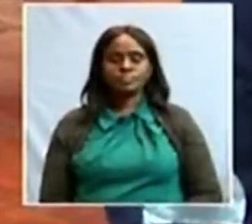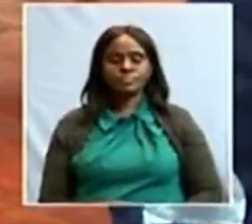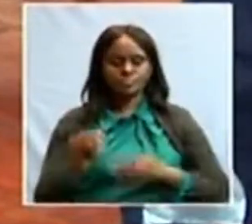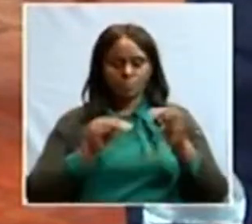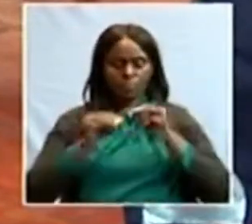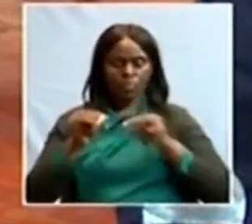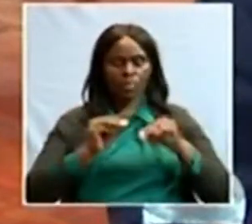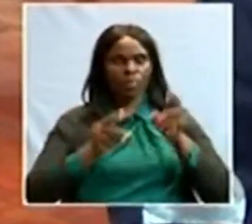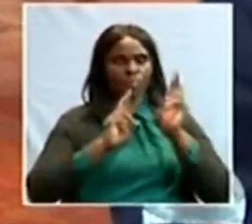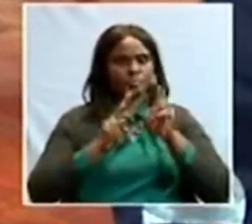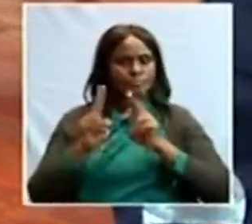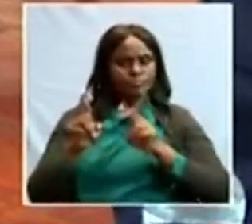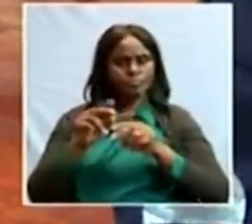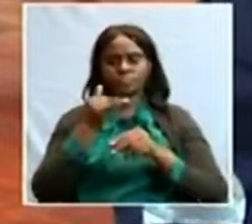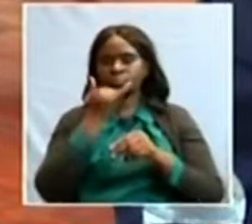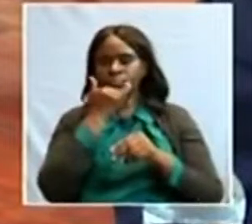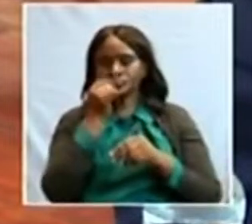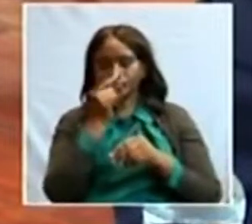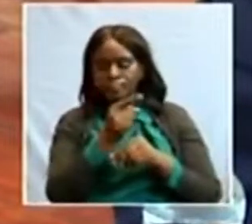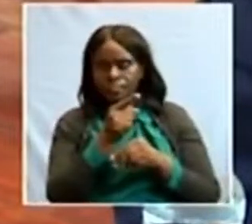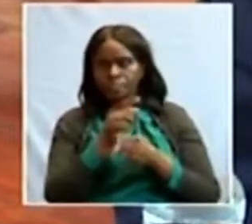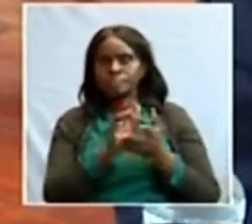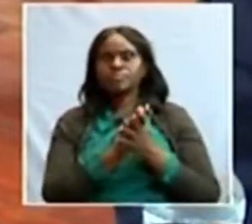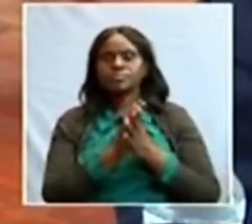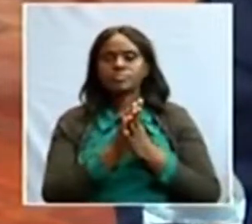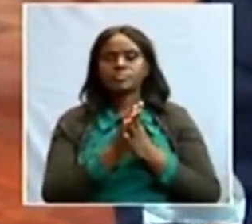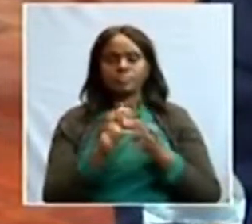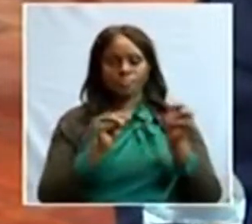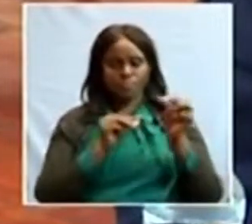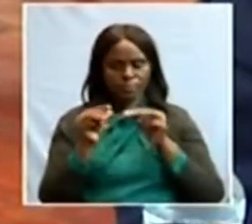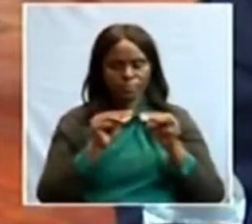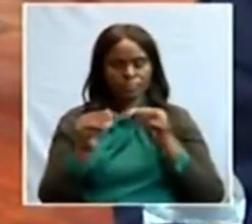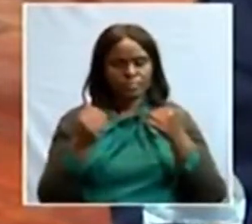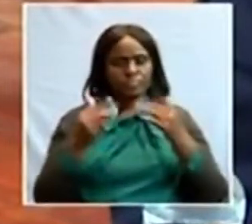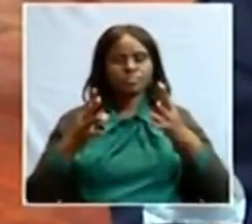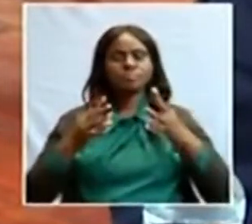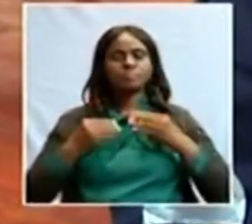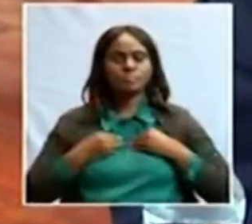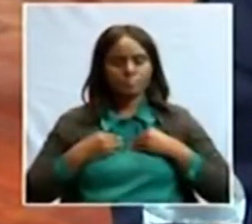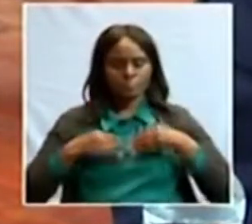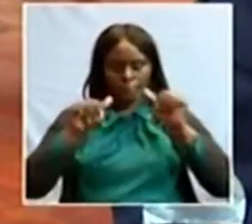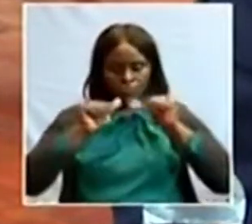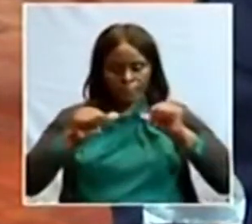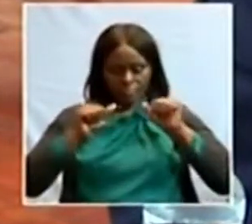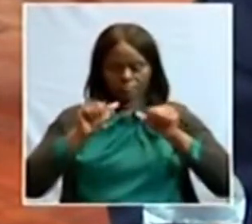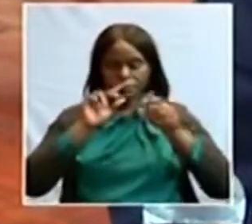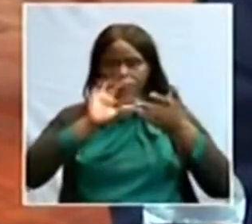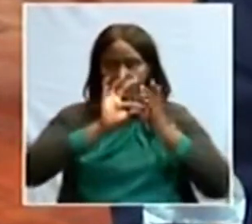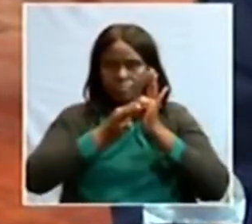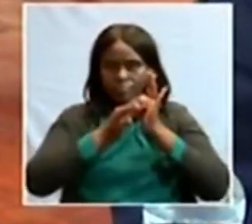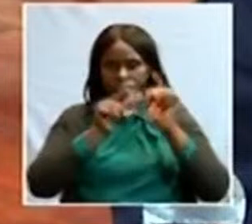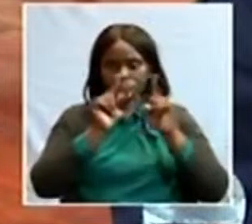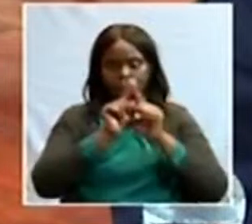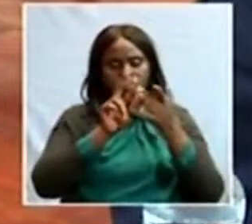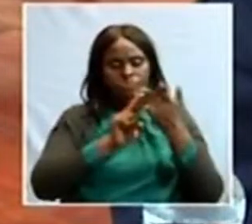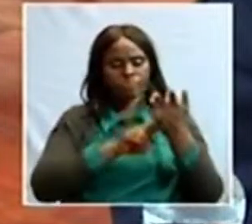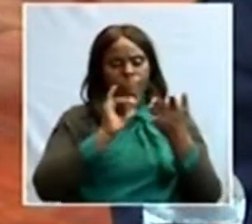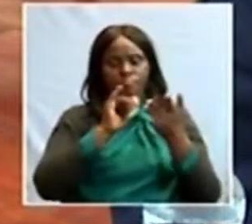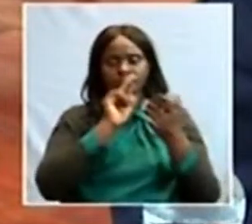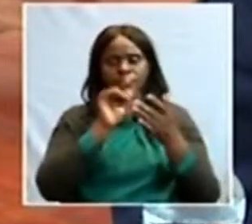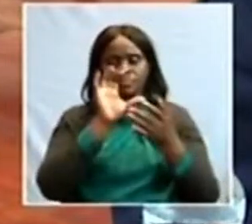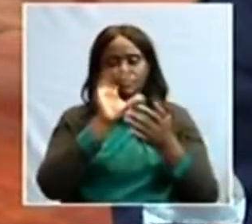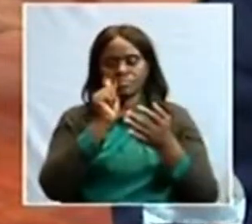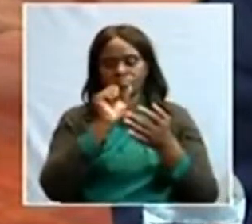Management's response, cause of the query. Management wishes to acknowledge the author's observation and wishes to report that the